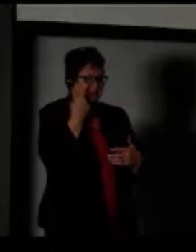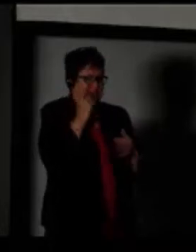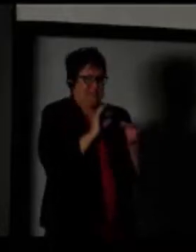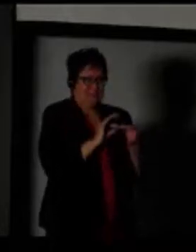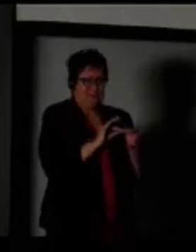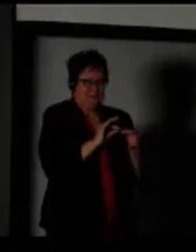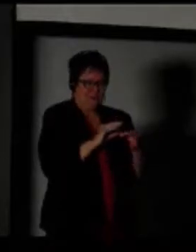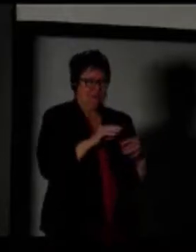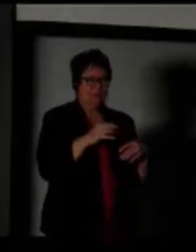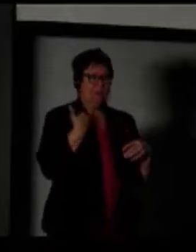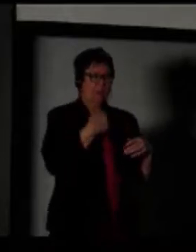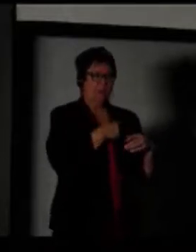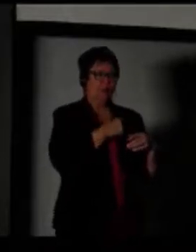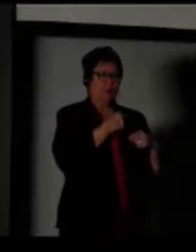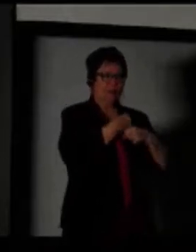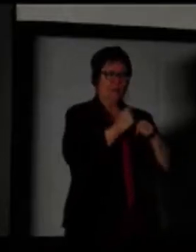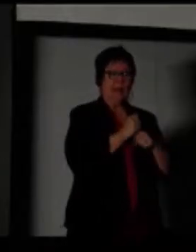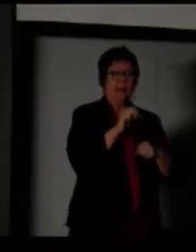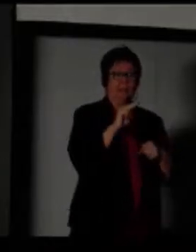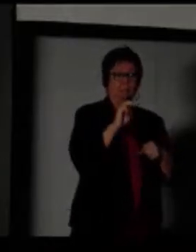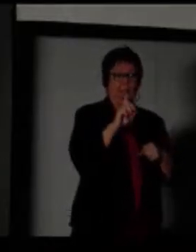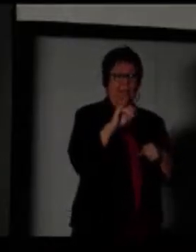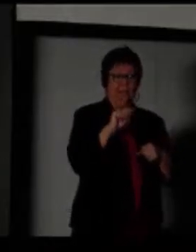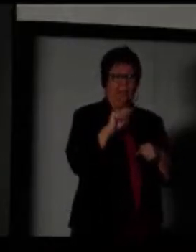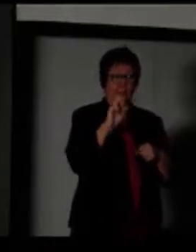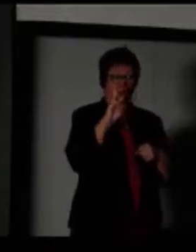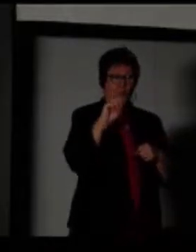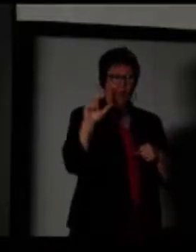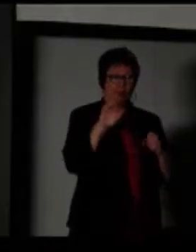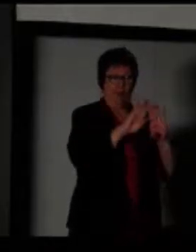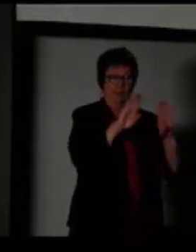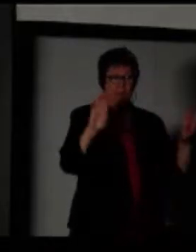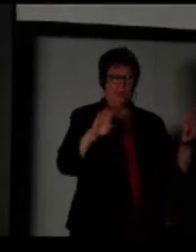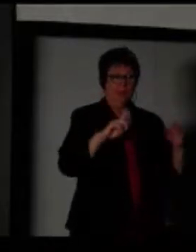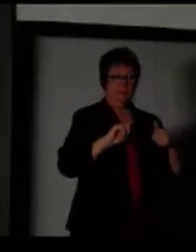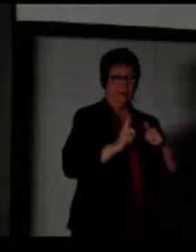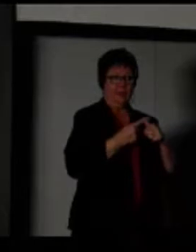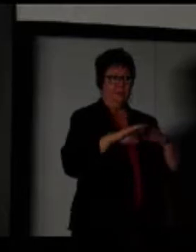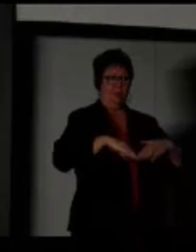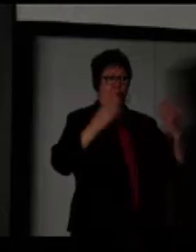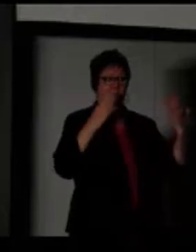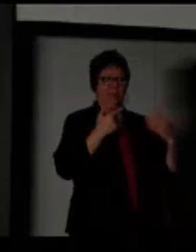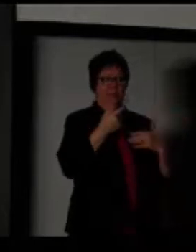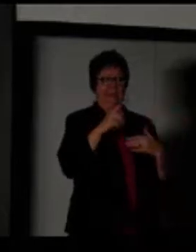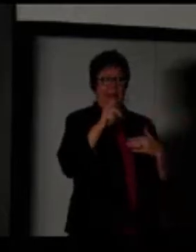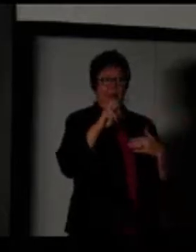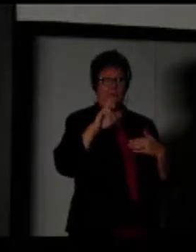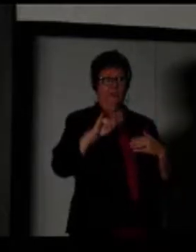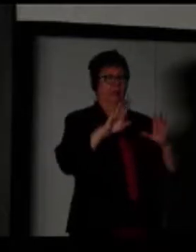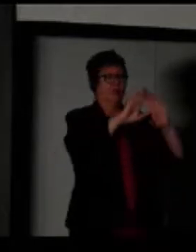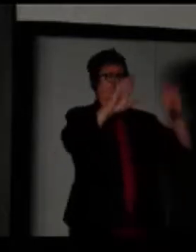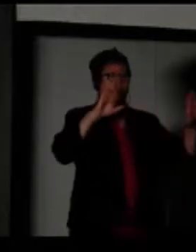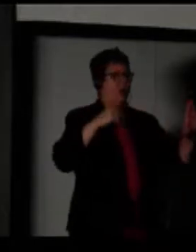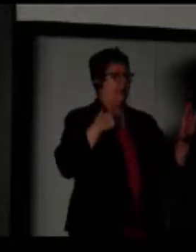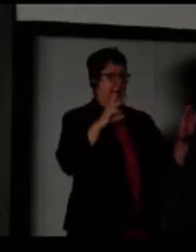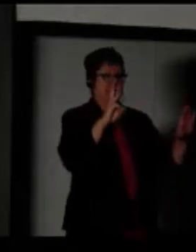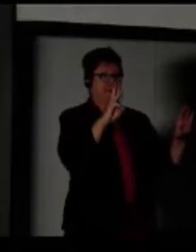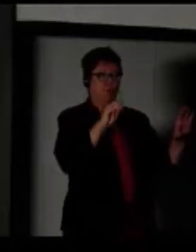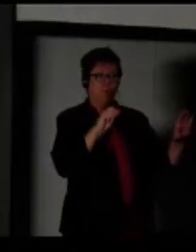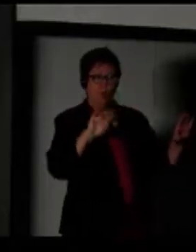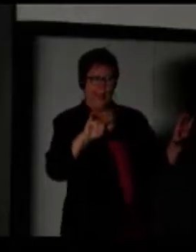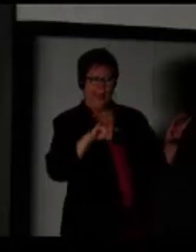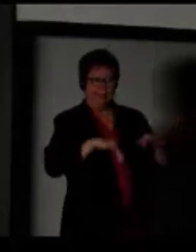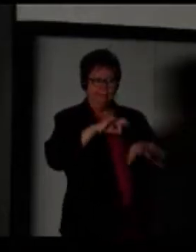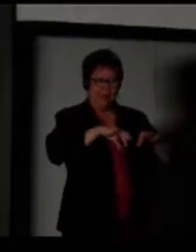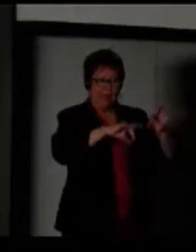example. We created a media wall in the museum in the opening gallery. This wall has wayfinding. You can go